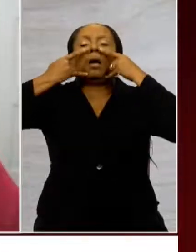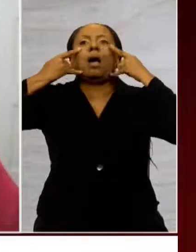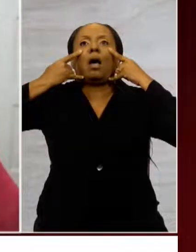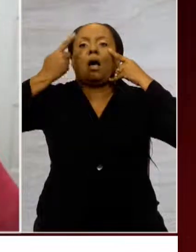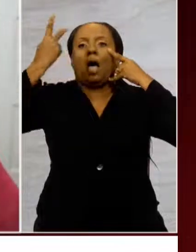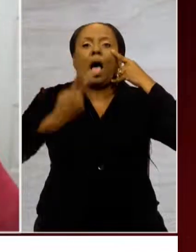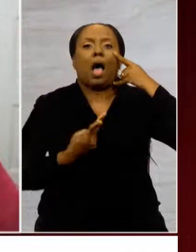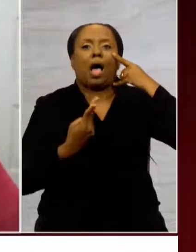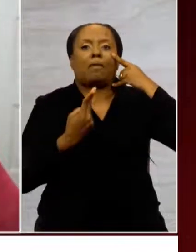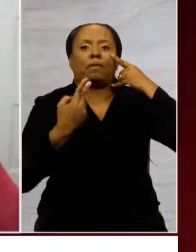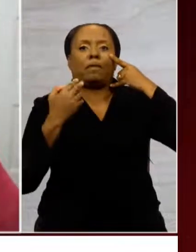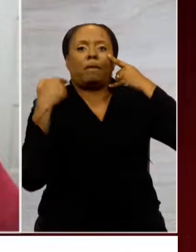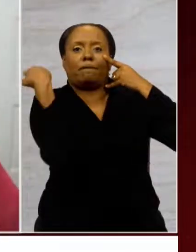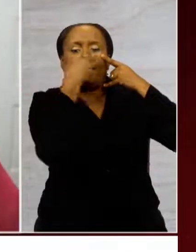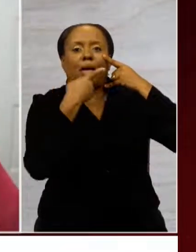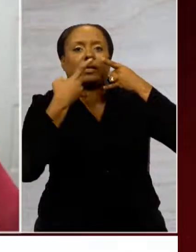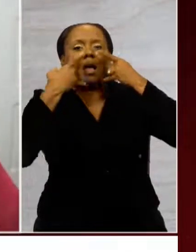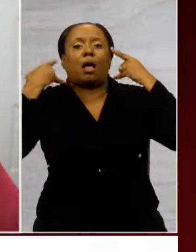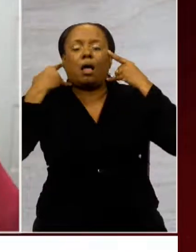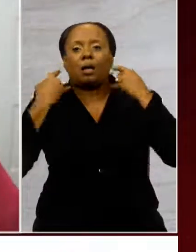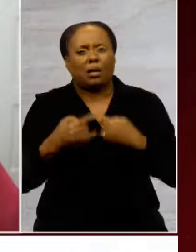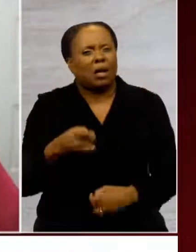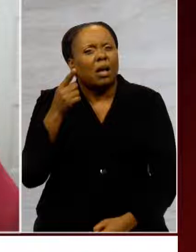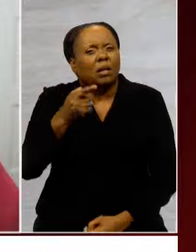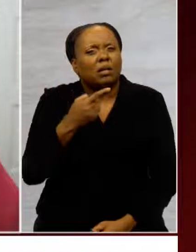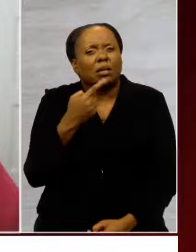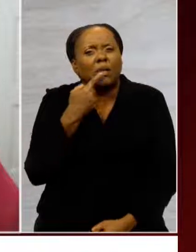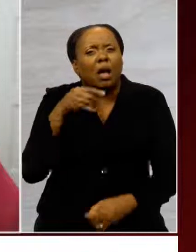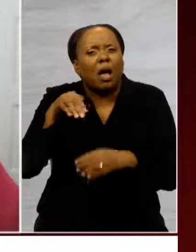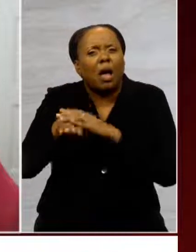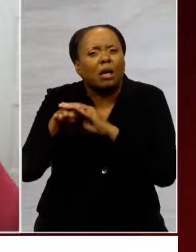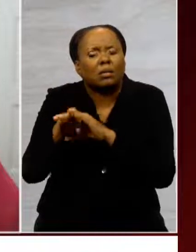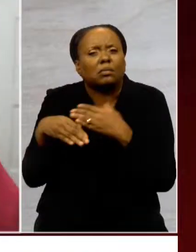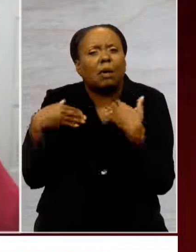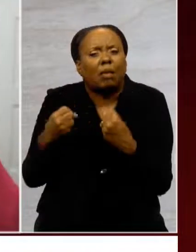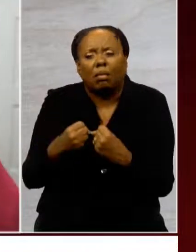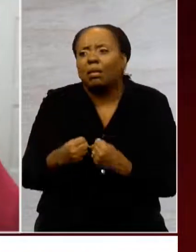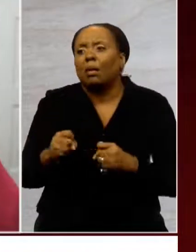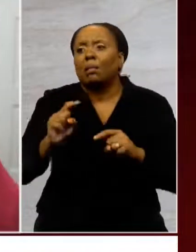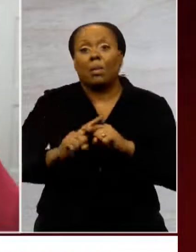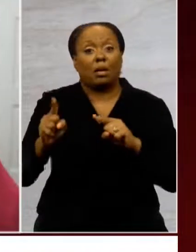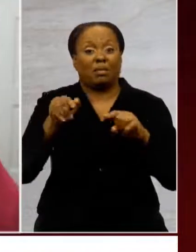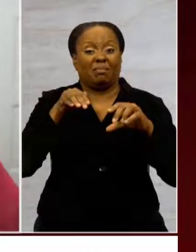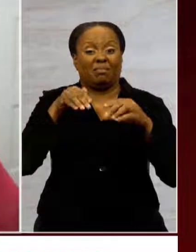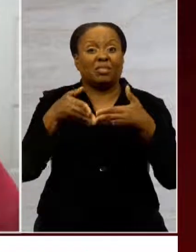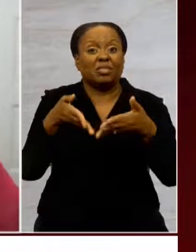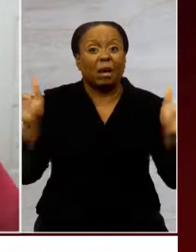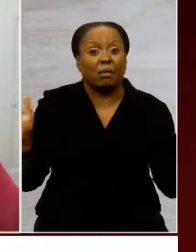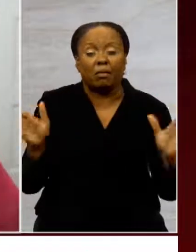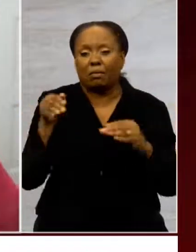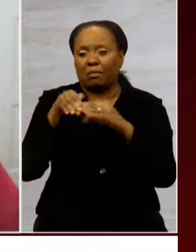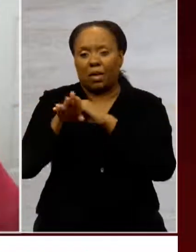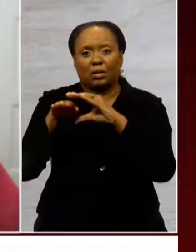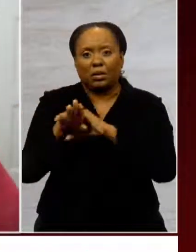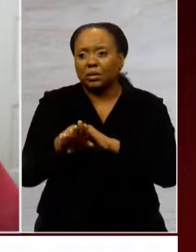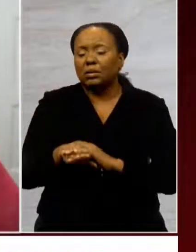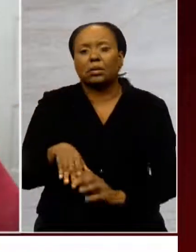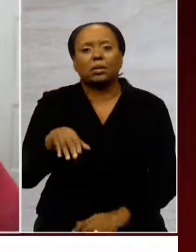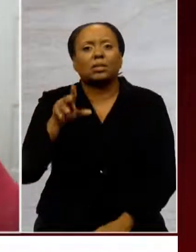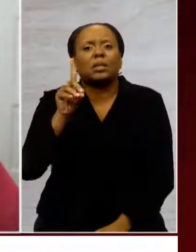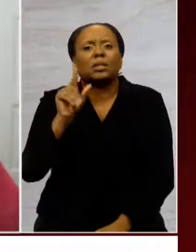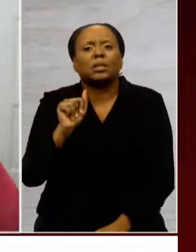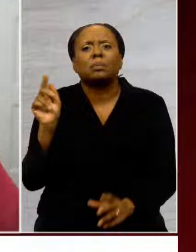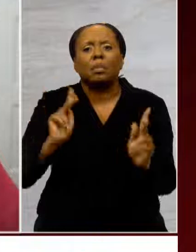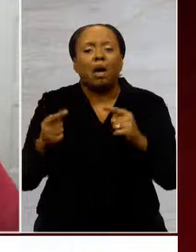And I mean, we mentioned access to healthcare there, but we know that access generally is something that the disabled community has